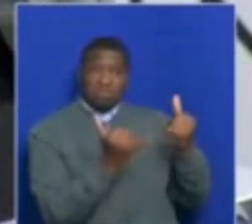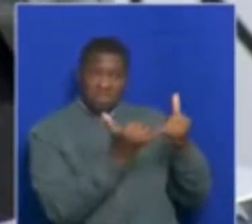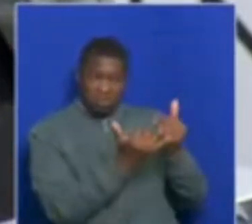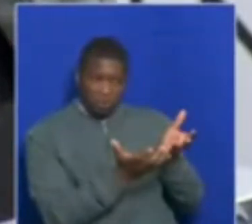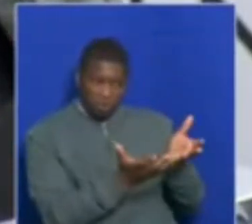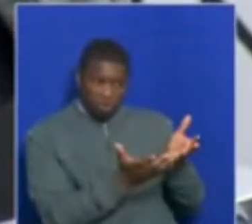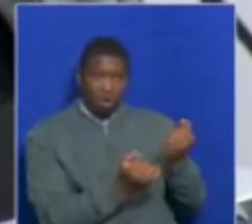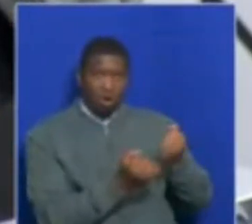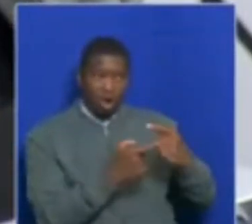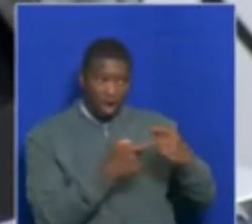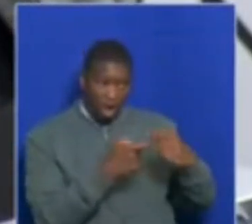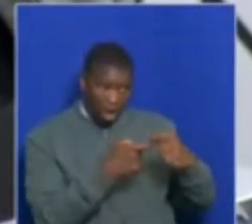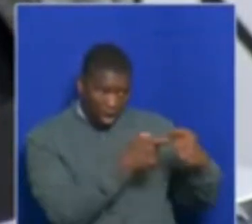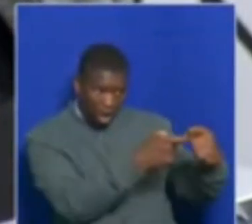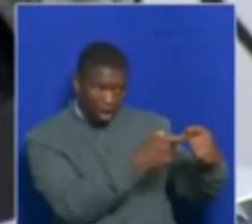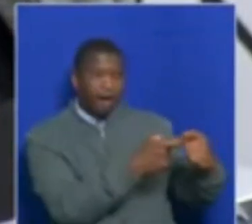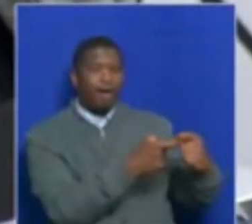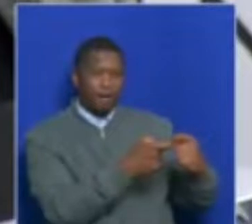towing truck name.